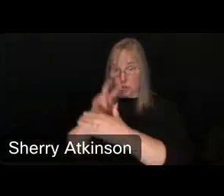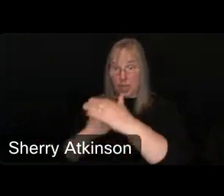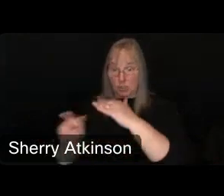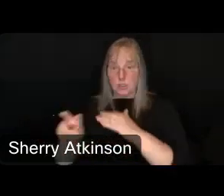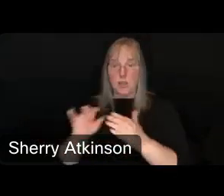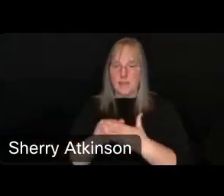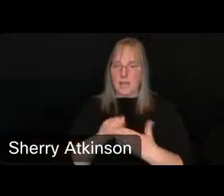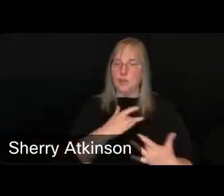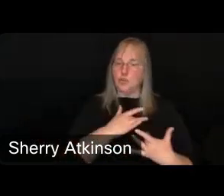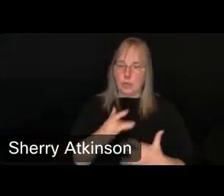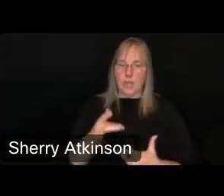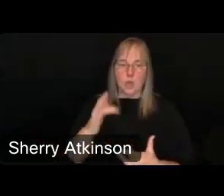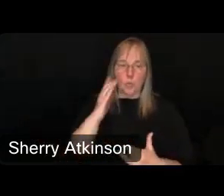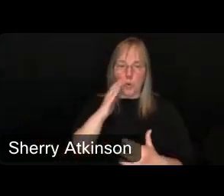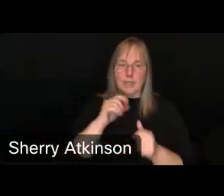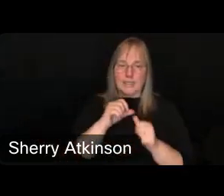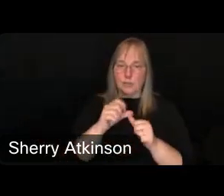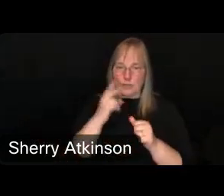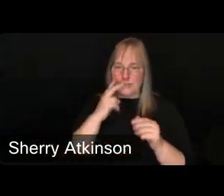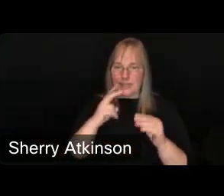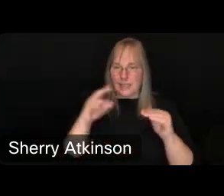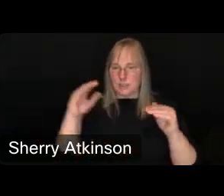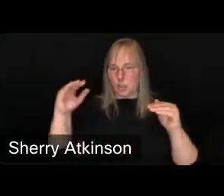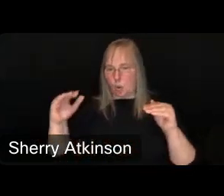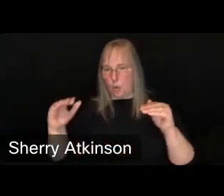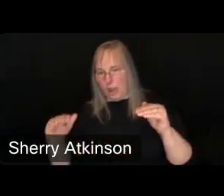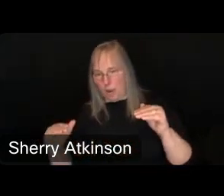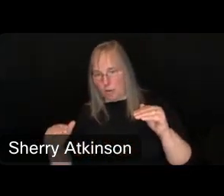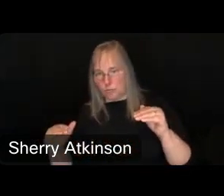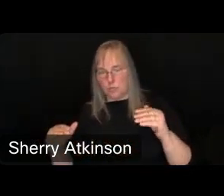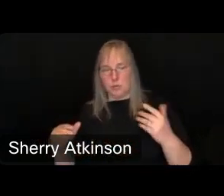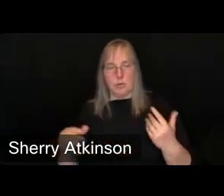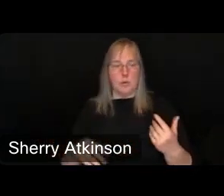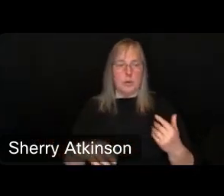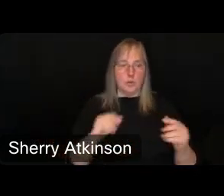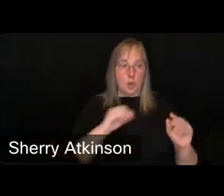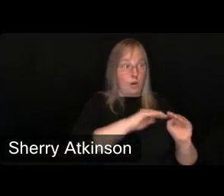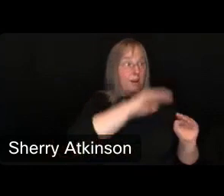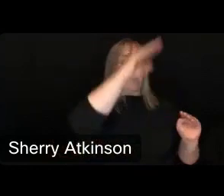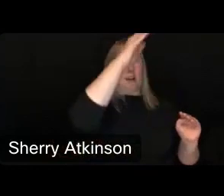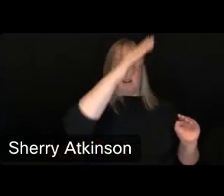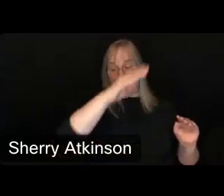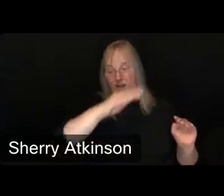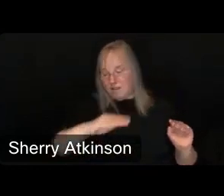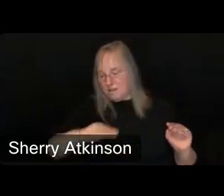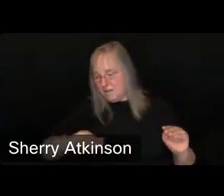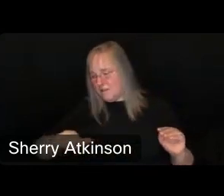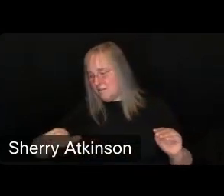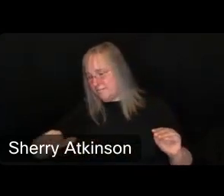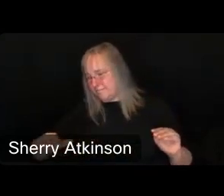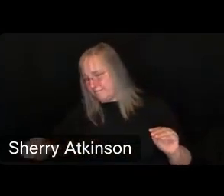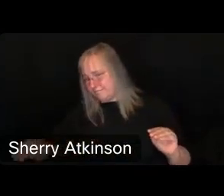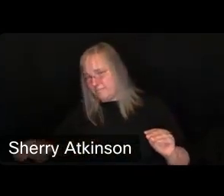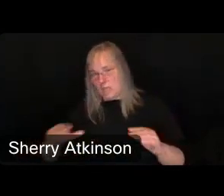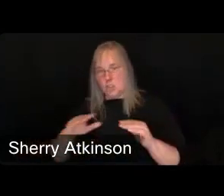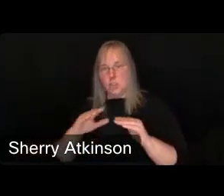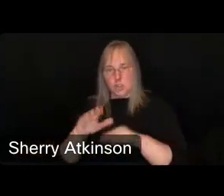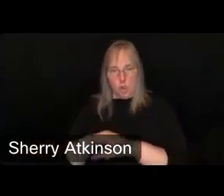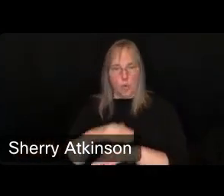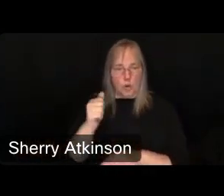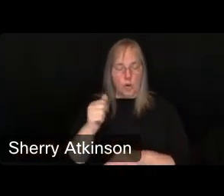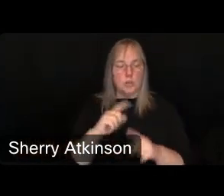see a slowdown. And one thing I want to point it out is when Jeff ran this models there, he hasn't factored in the Hoku